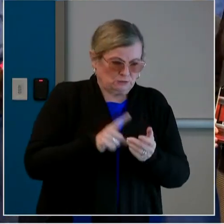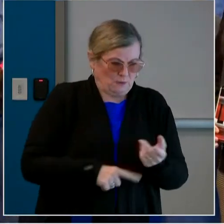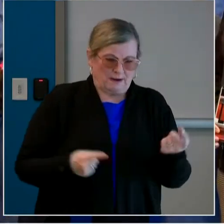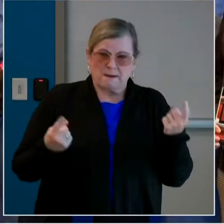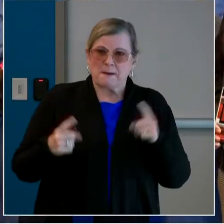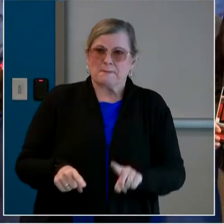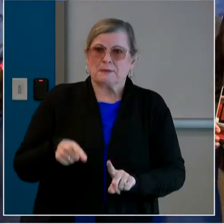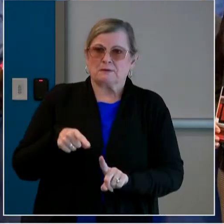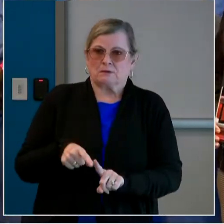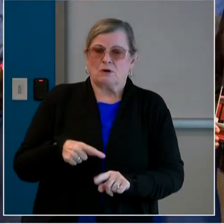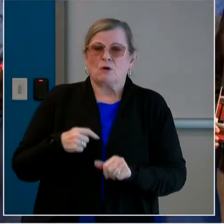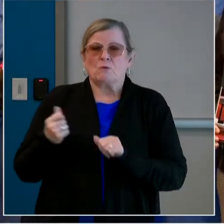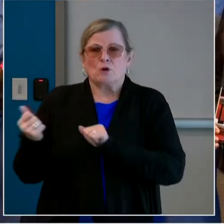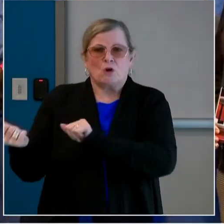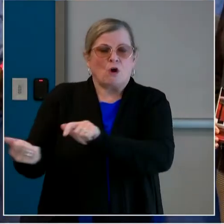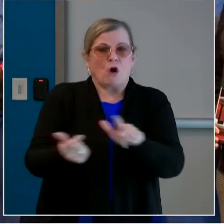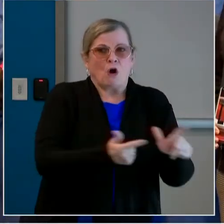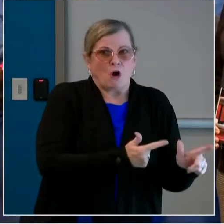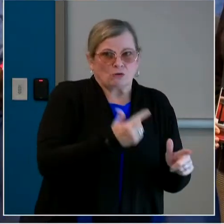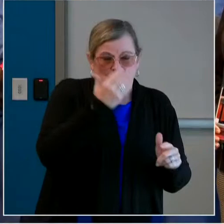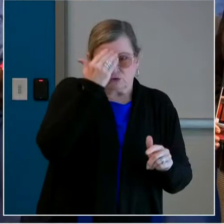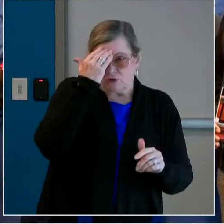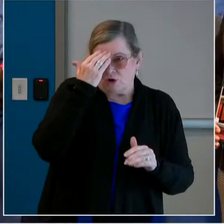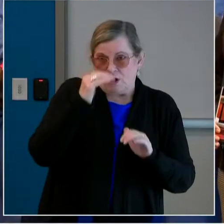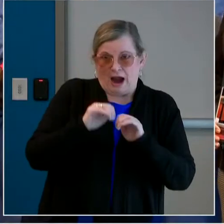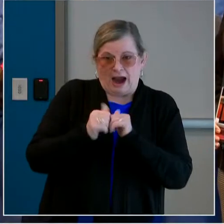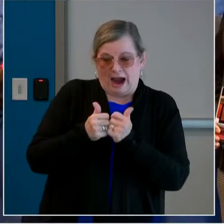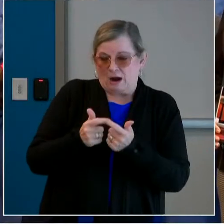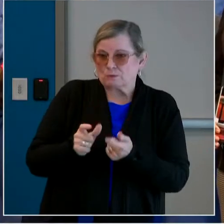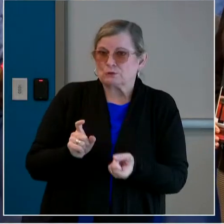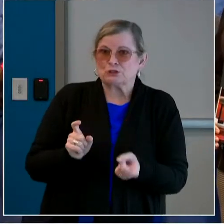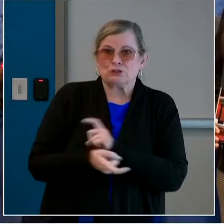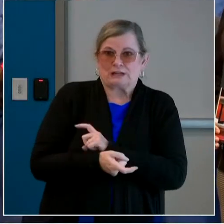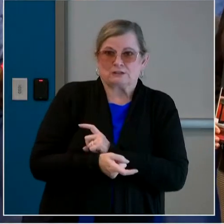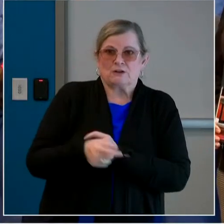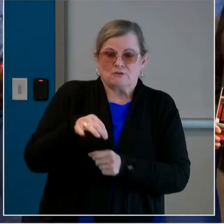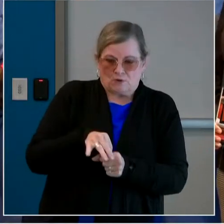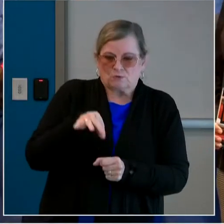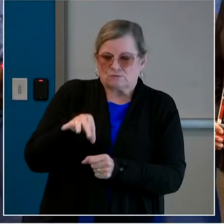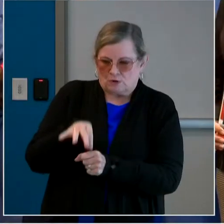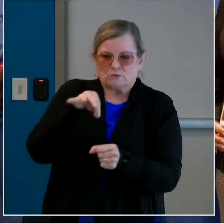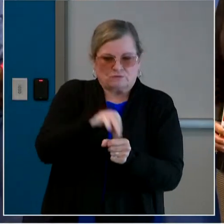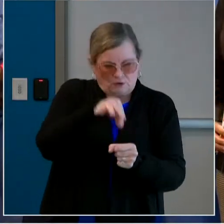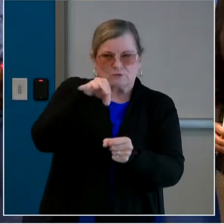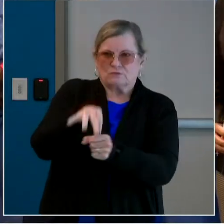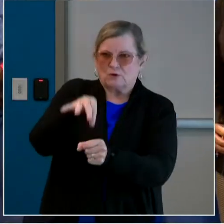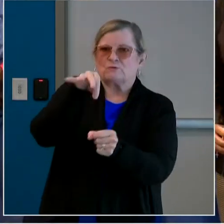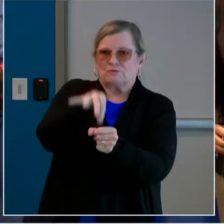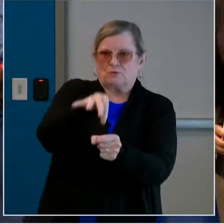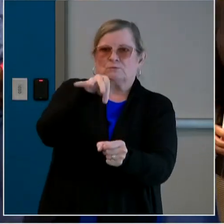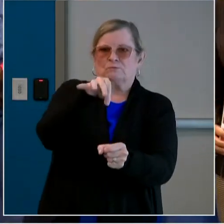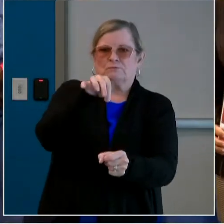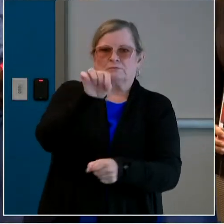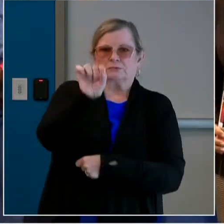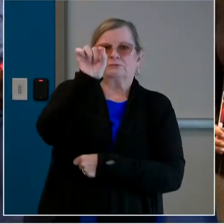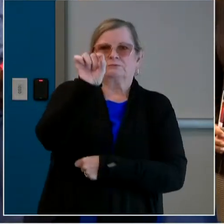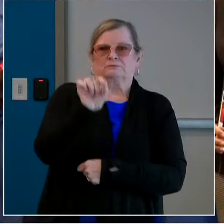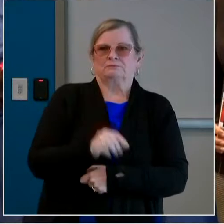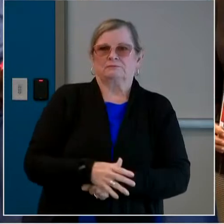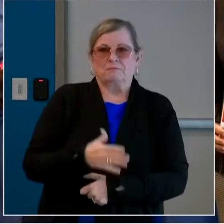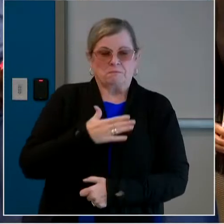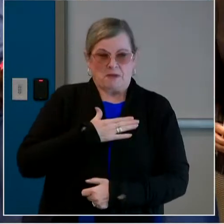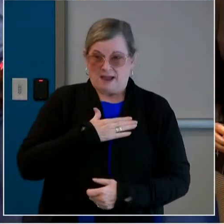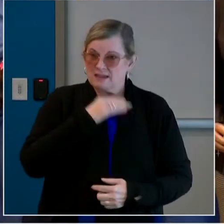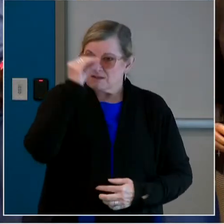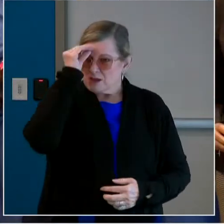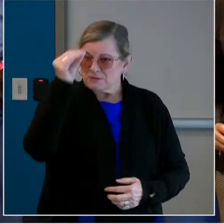the only way you turn it around is with vote, vote, vote, vote, vote. And so, in my opinion, we have to be